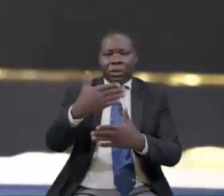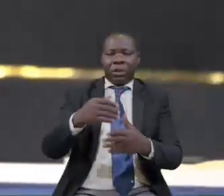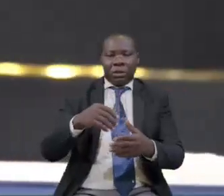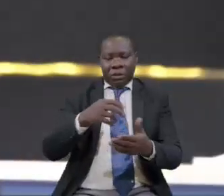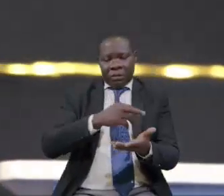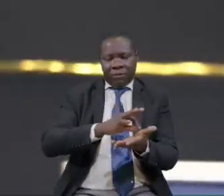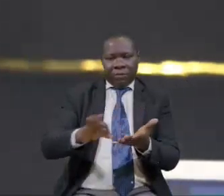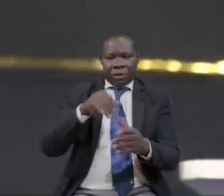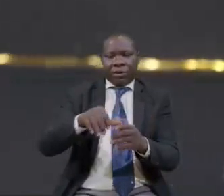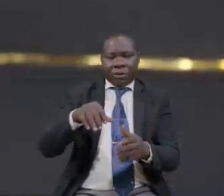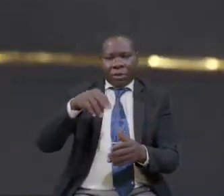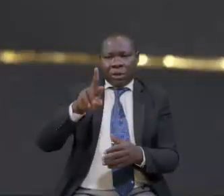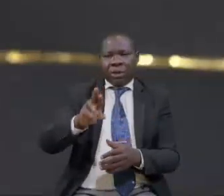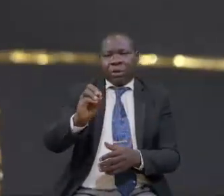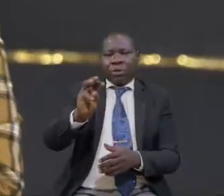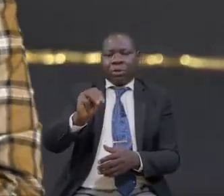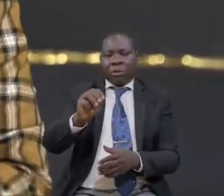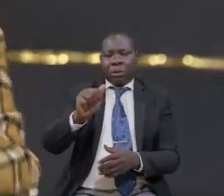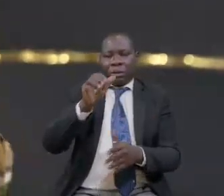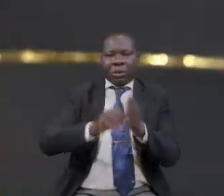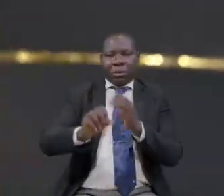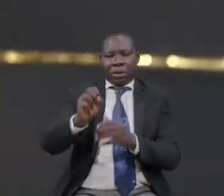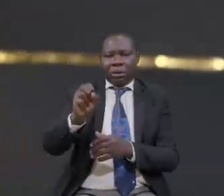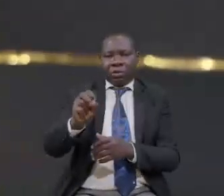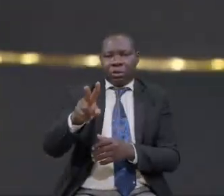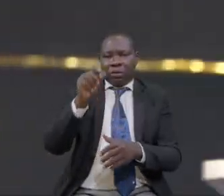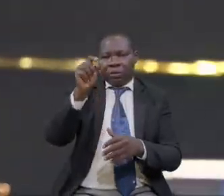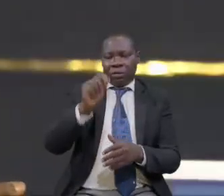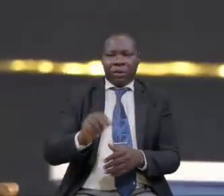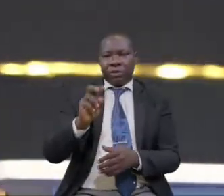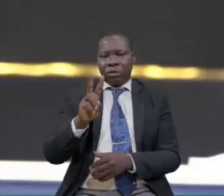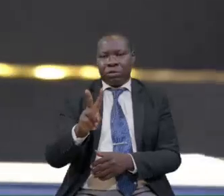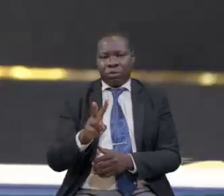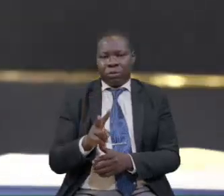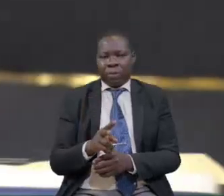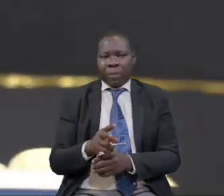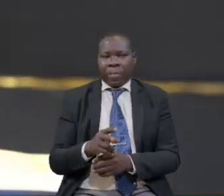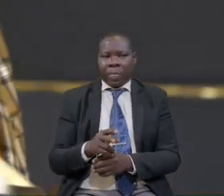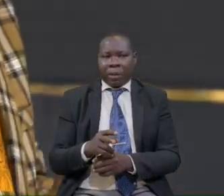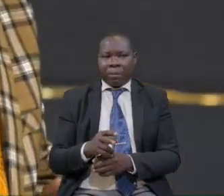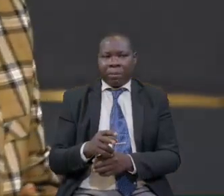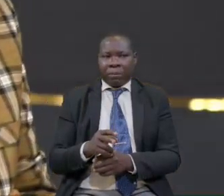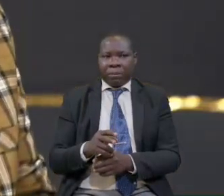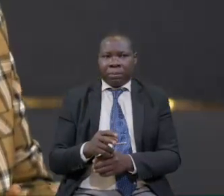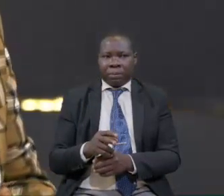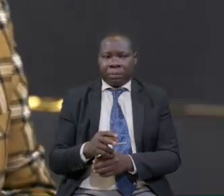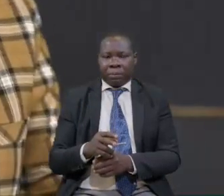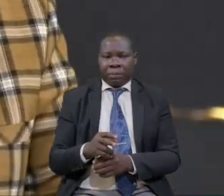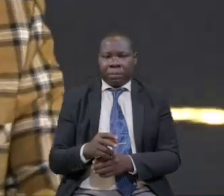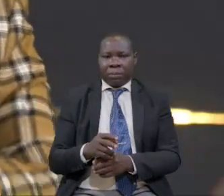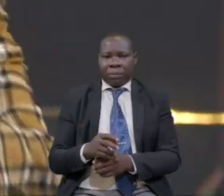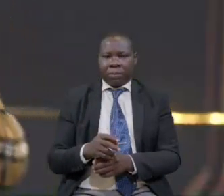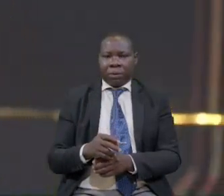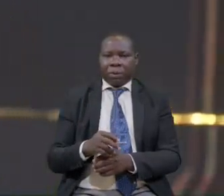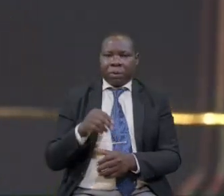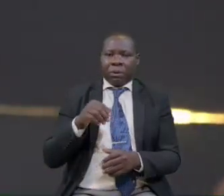12. I'm reading from verse 2. Romans chapter 12, we're looking at verse 2. It